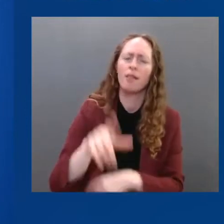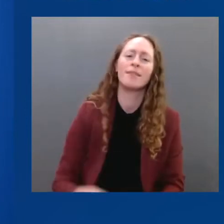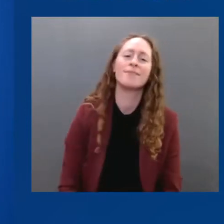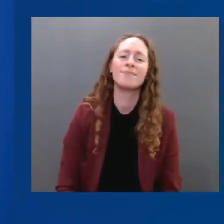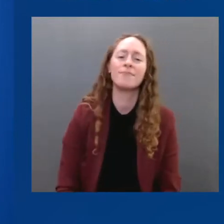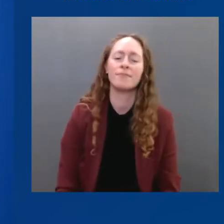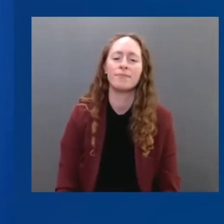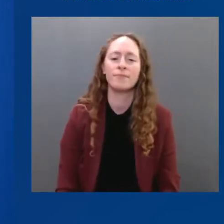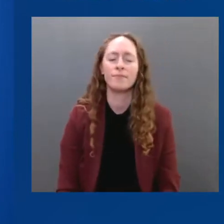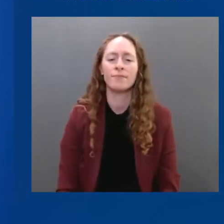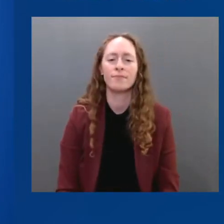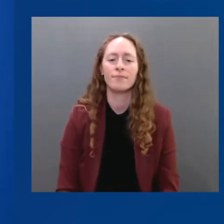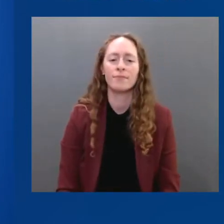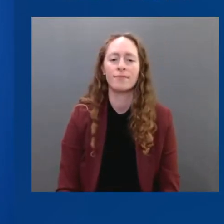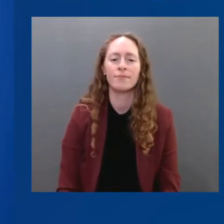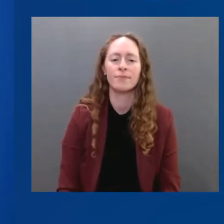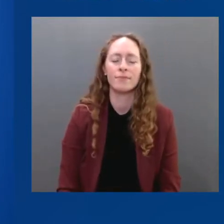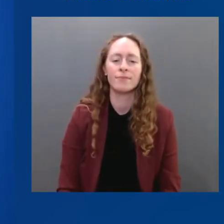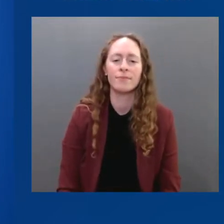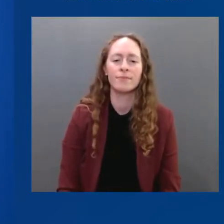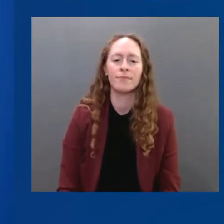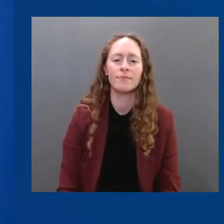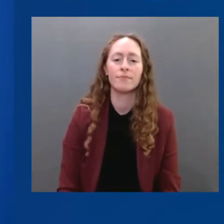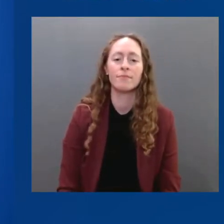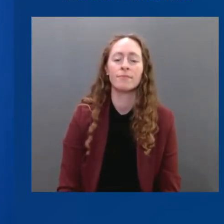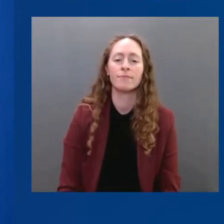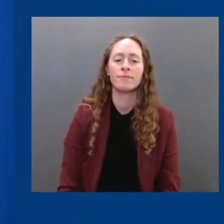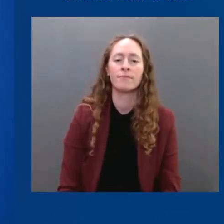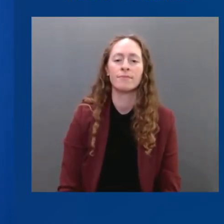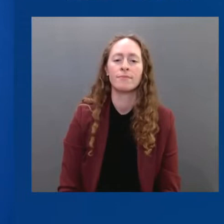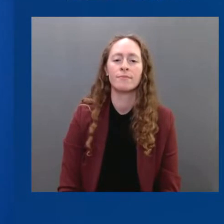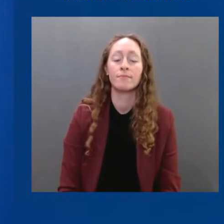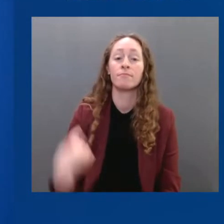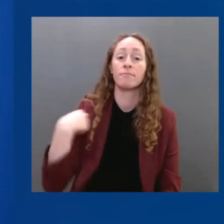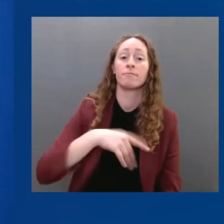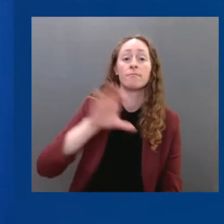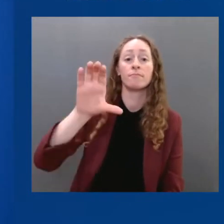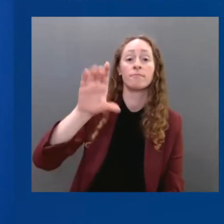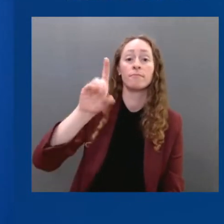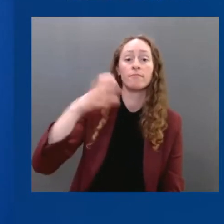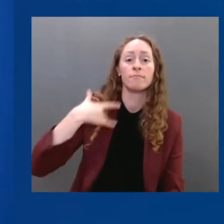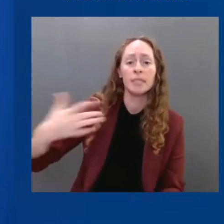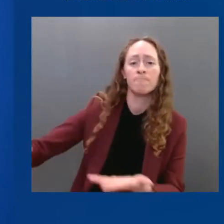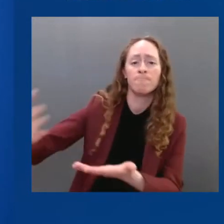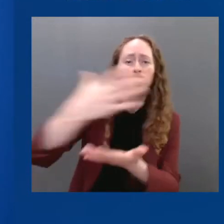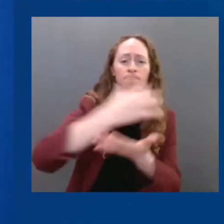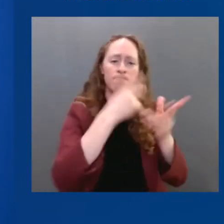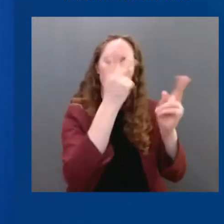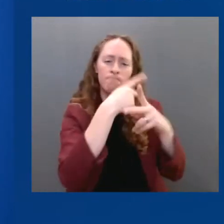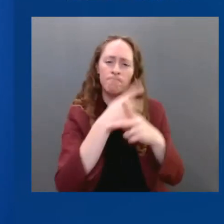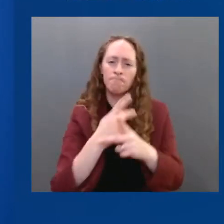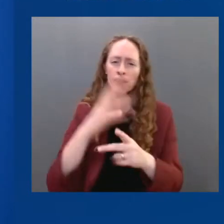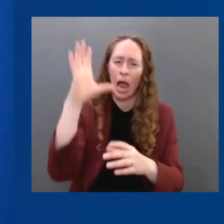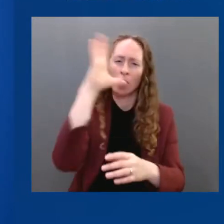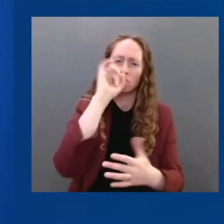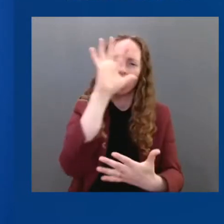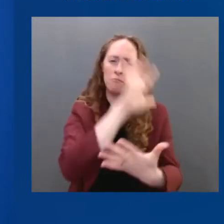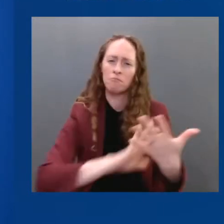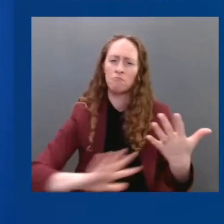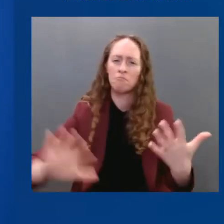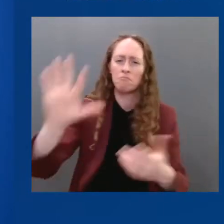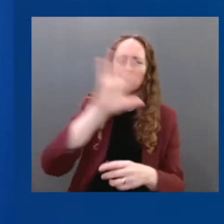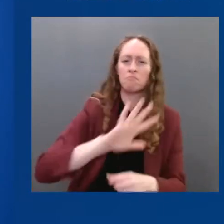that BA5 is predicted to represent 65% of circulating variants, and BA4 is predicted to